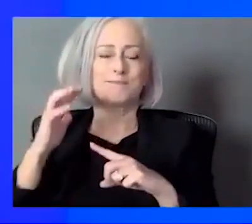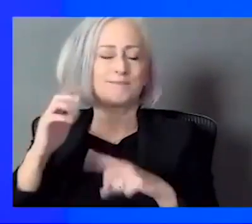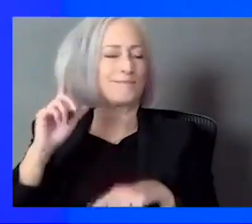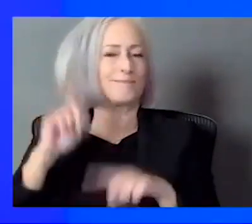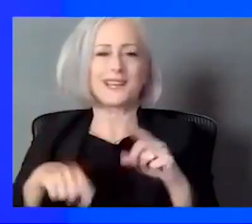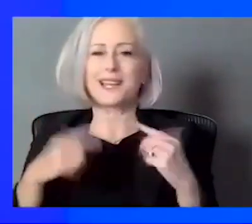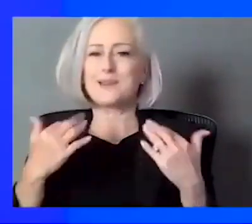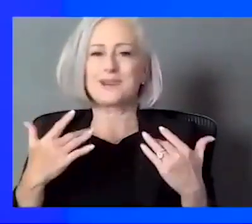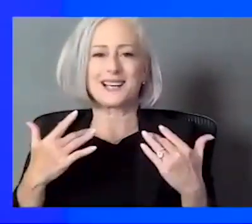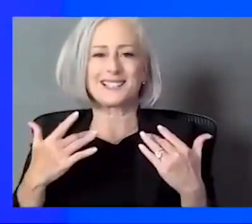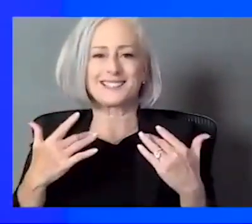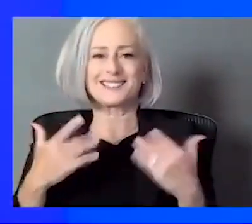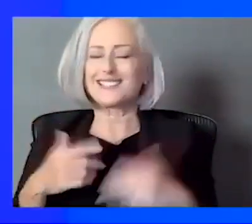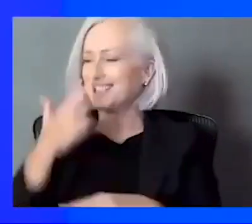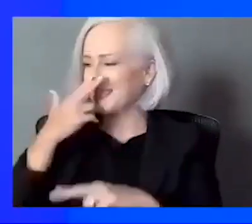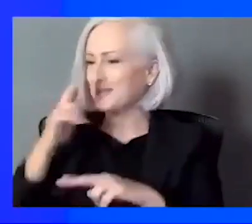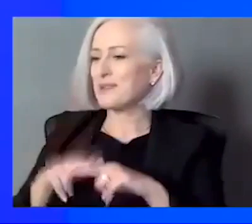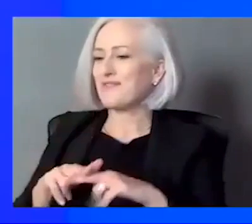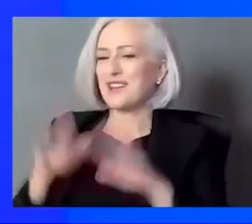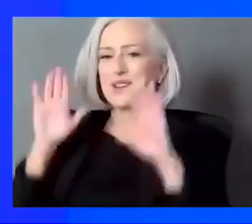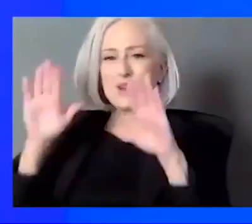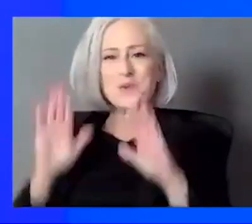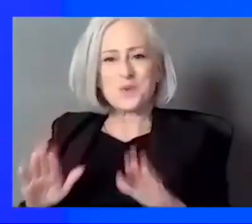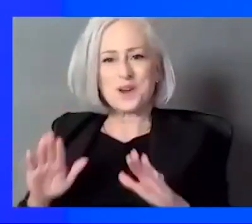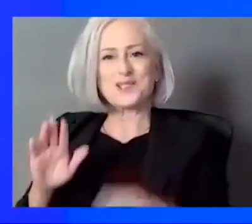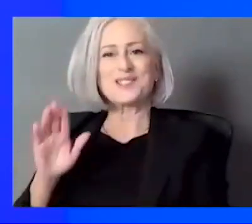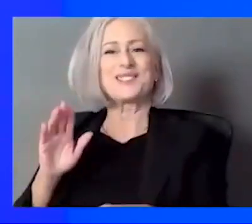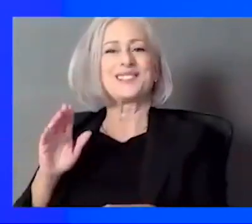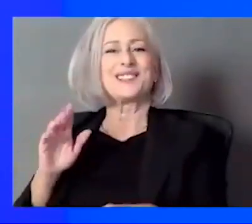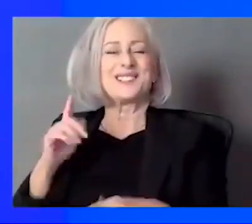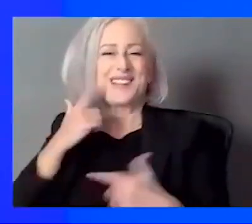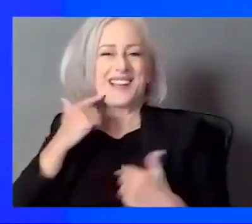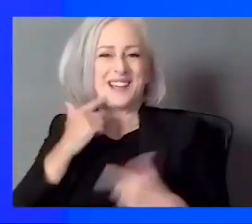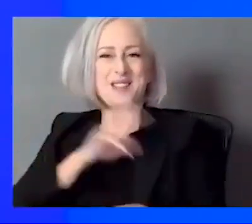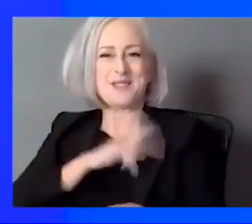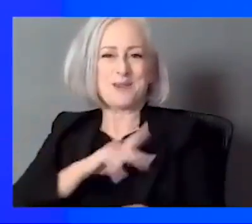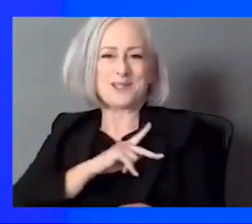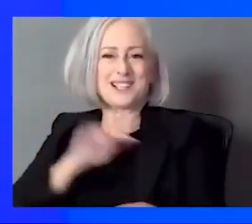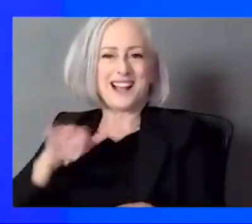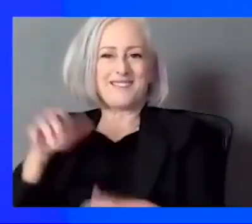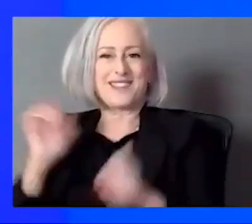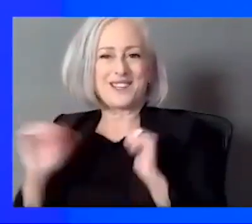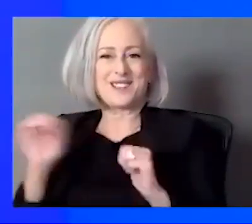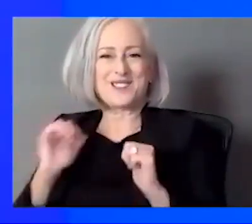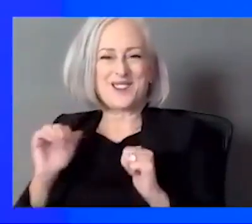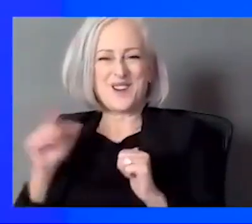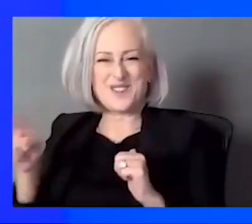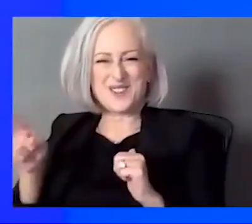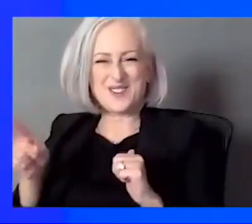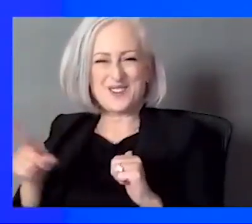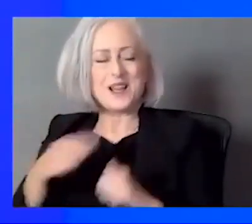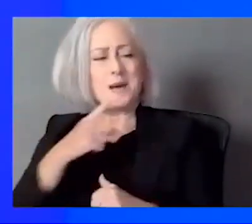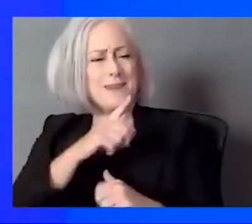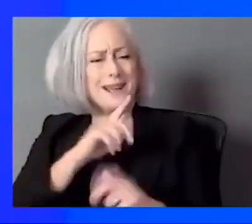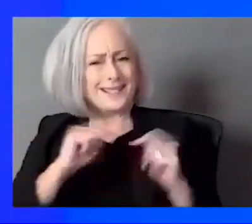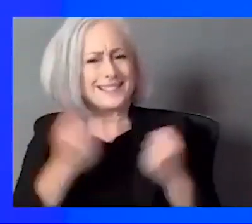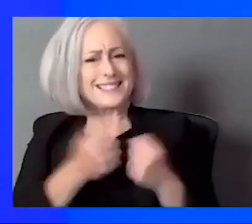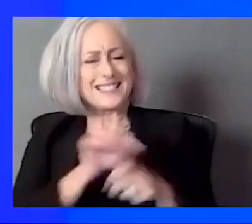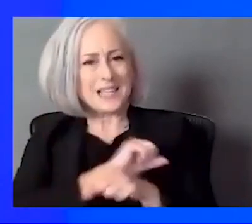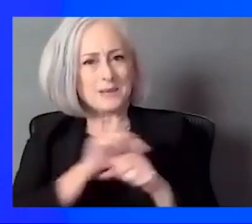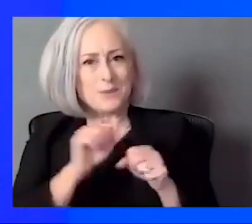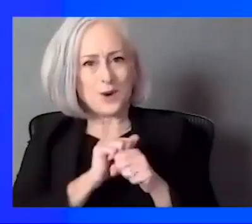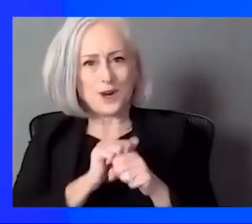been wonderful. You're definitely the fun. personality motor of this. and Well, but you're the steady voice, It's easy man. for me to answer it takes questions teamwork. when I have backup from you.